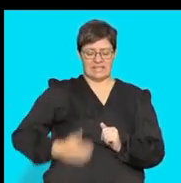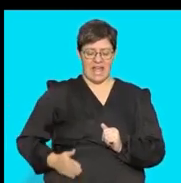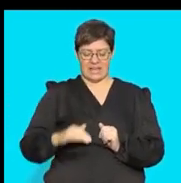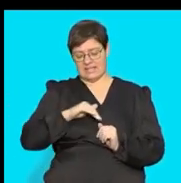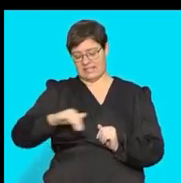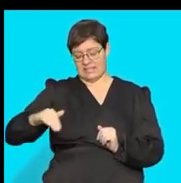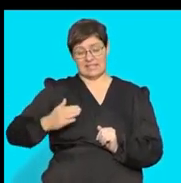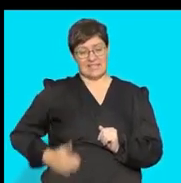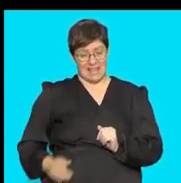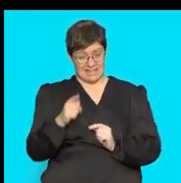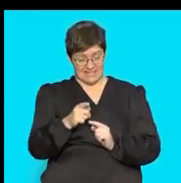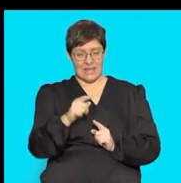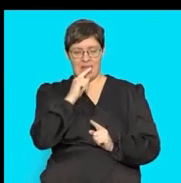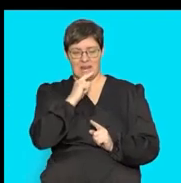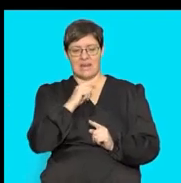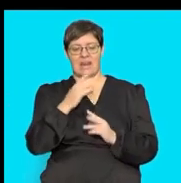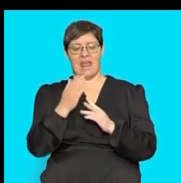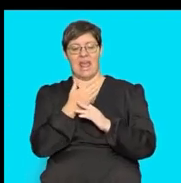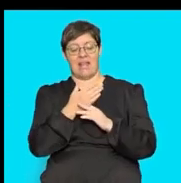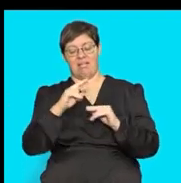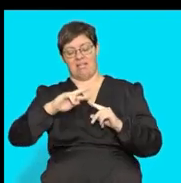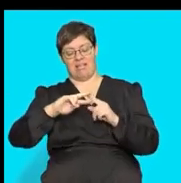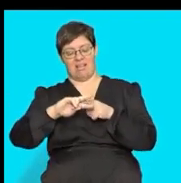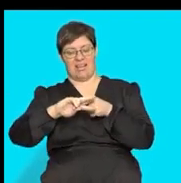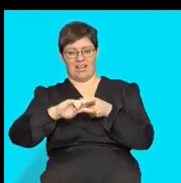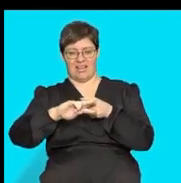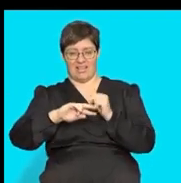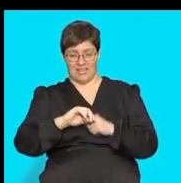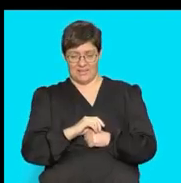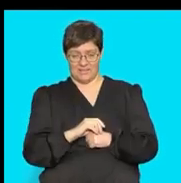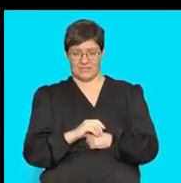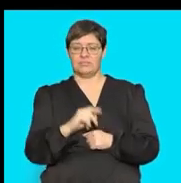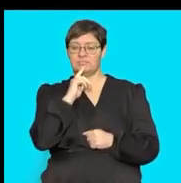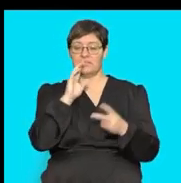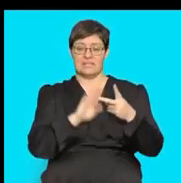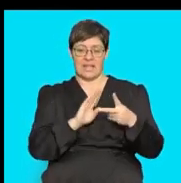between. Let's look at the second one. The second one is